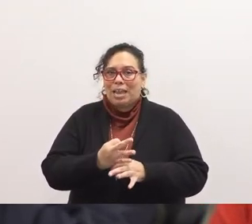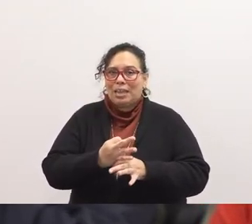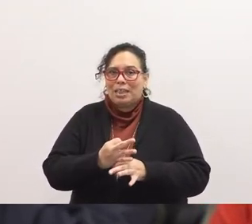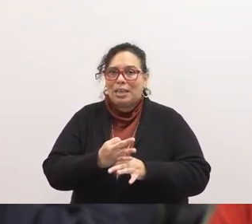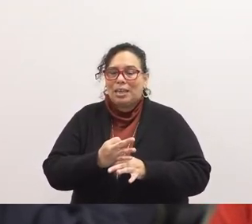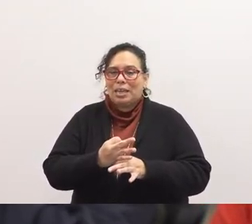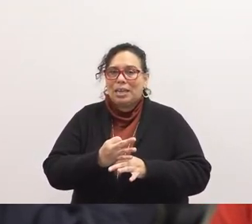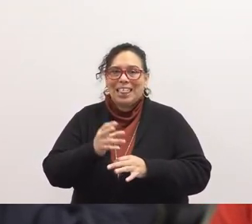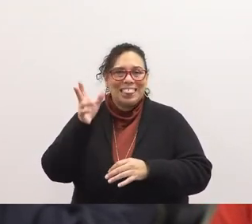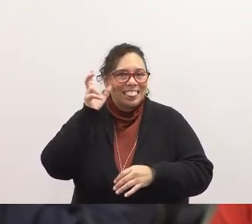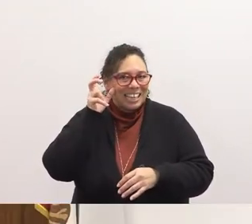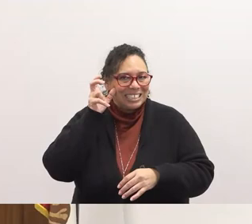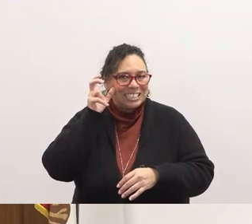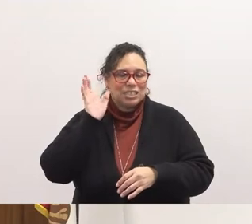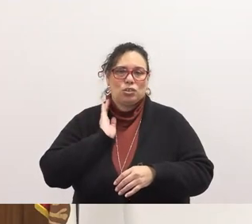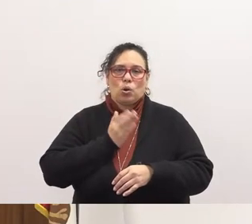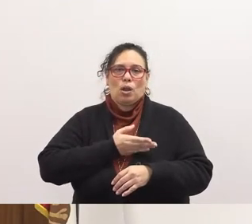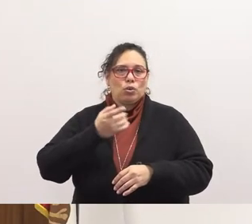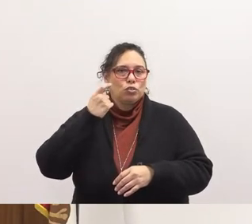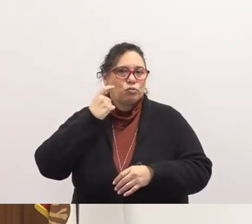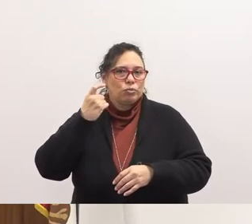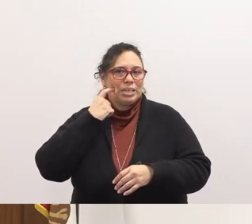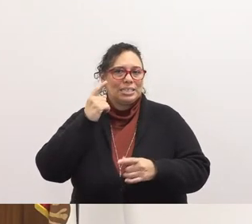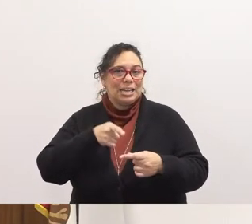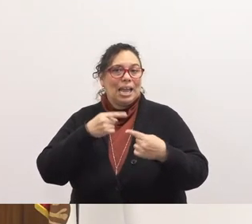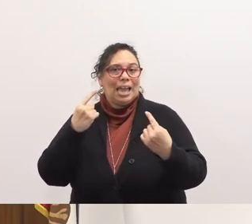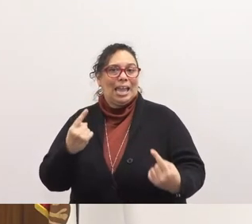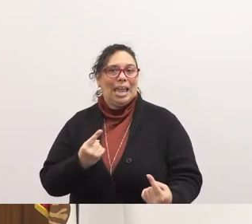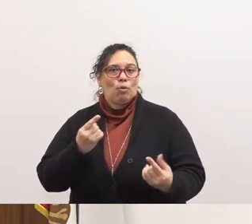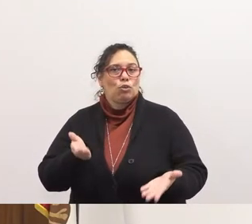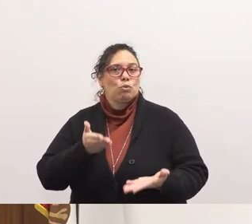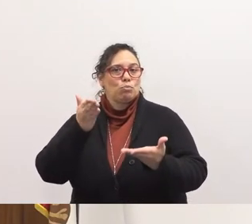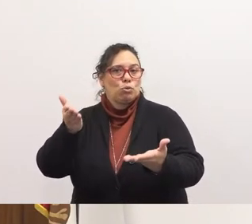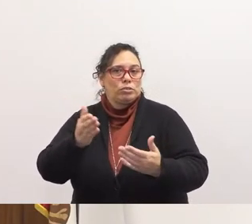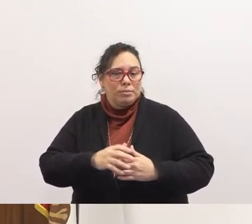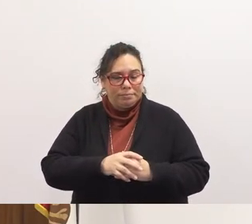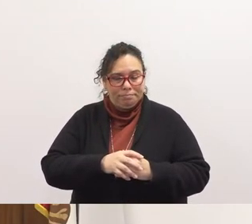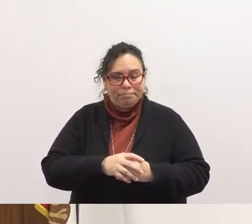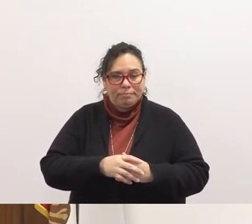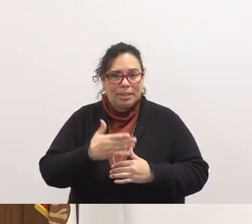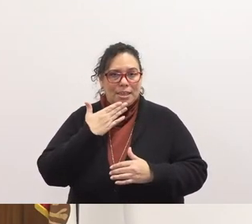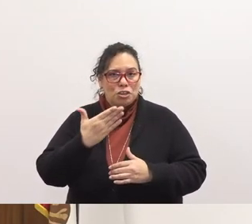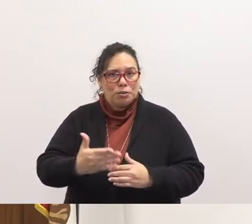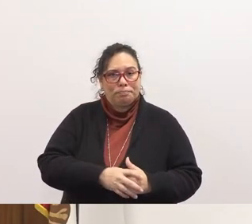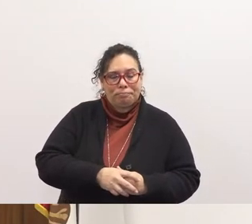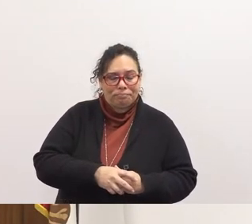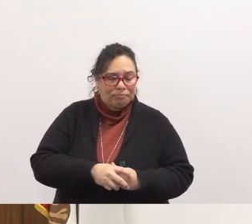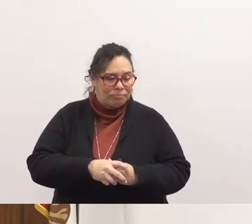please listen to our most recent counterproposal. Thank you.